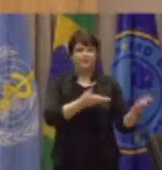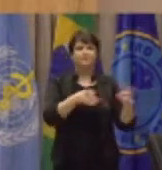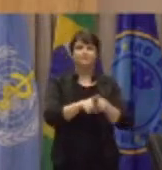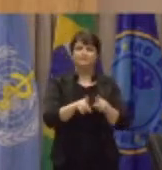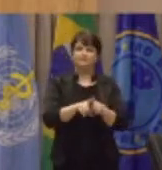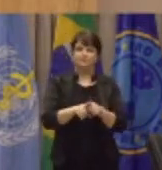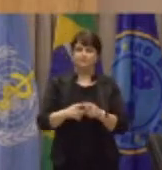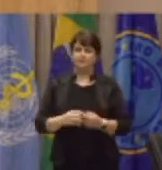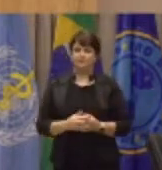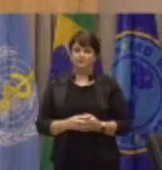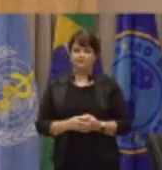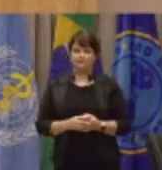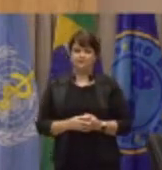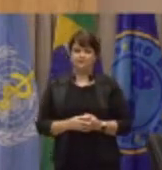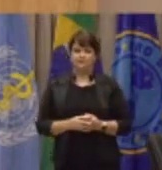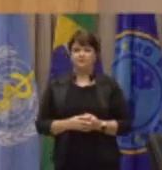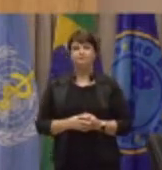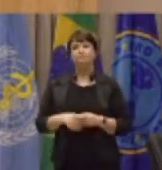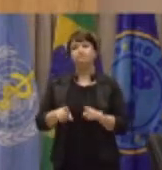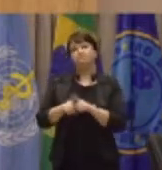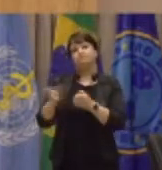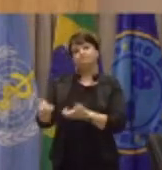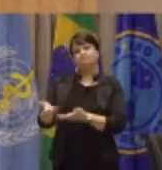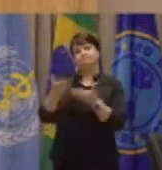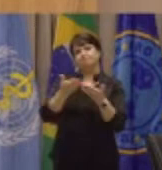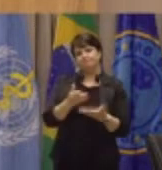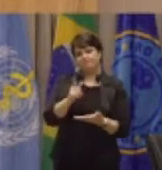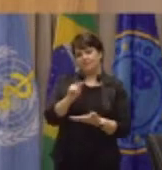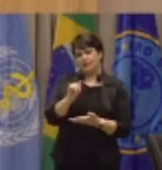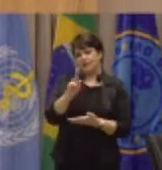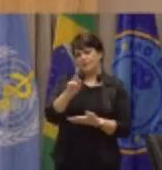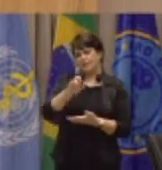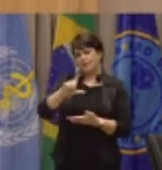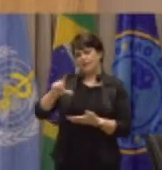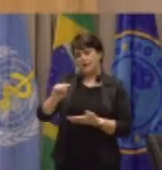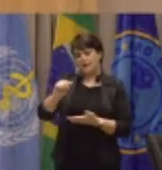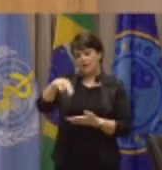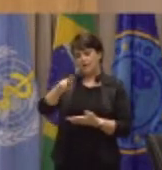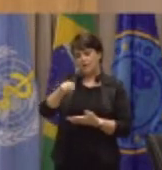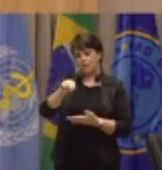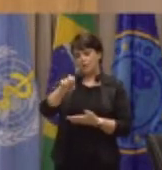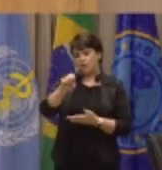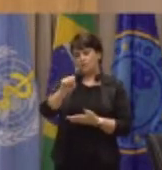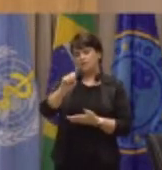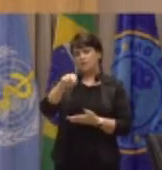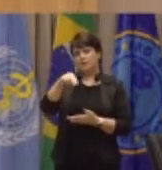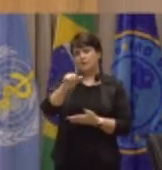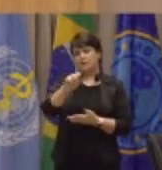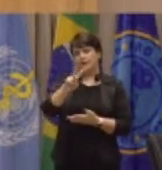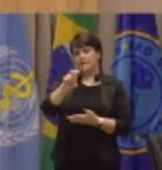Please come to the table. And also Gabriela Nunes Neves.